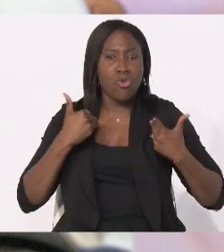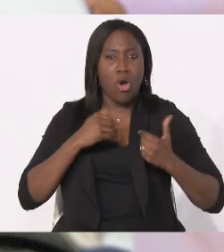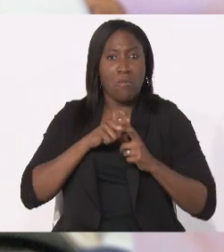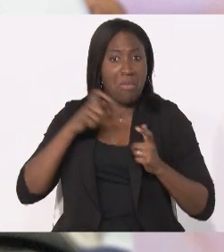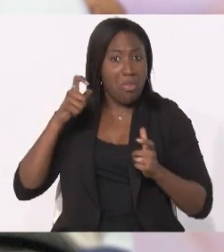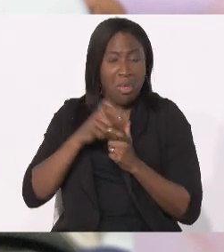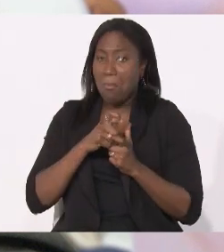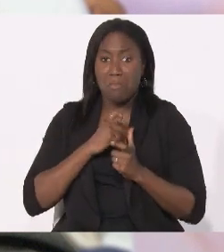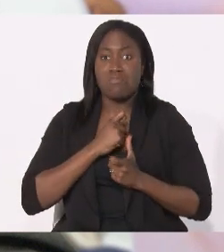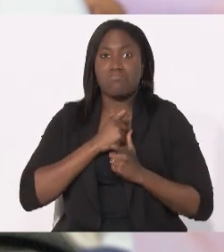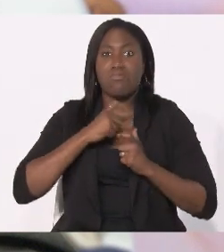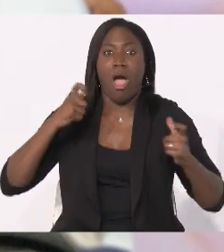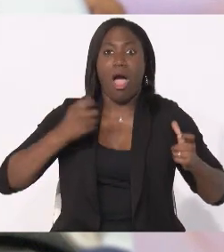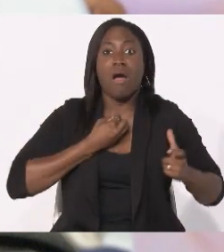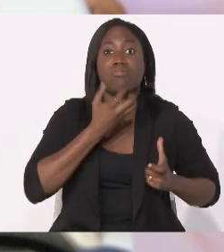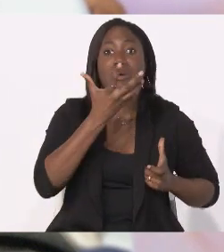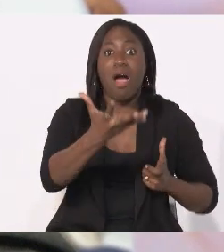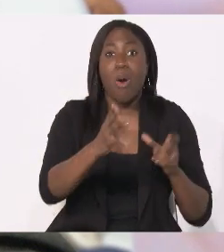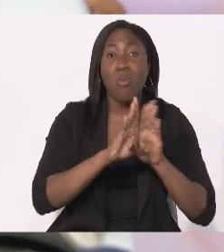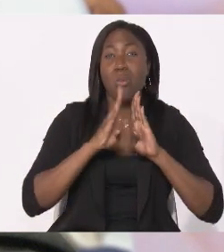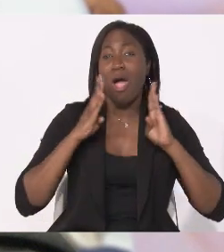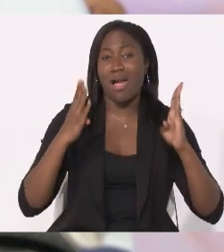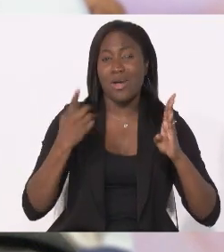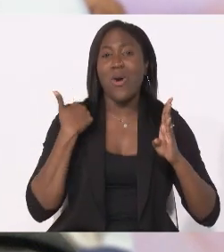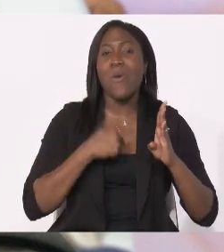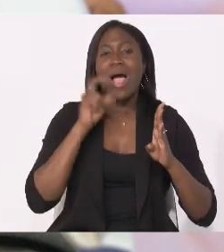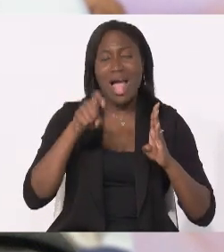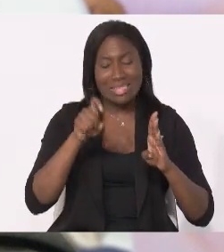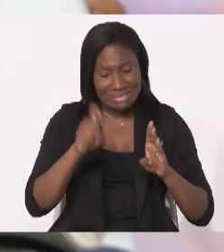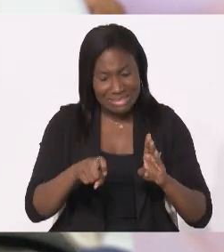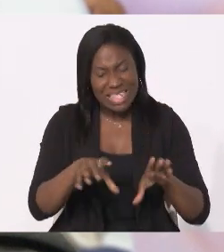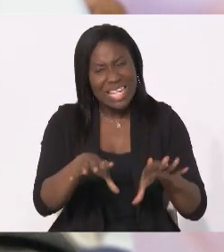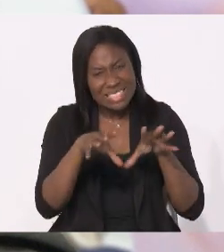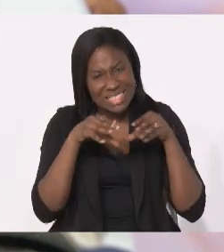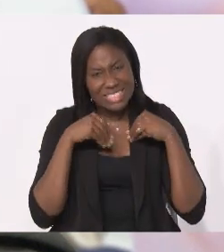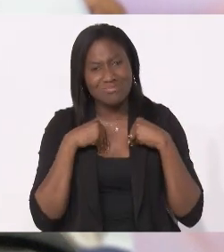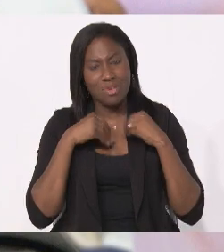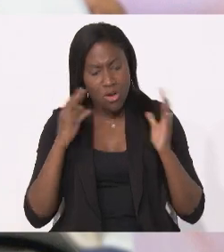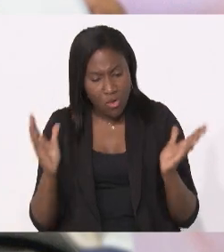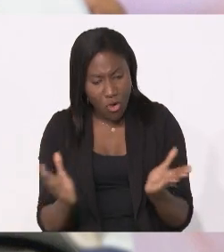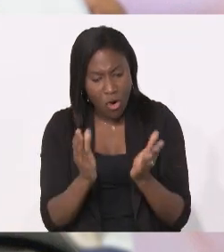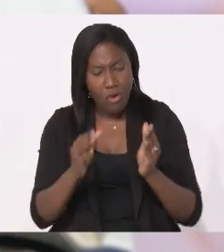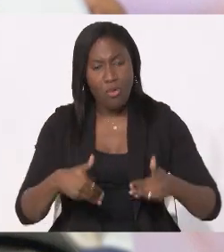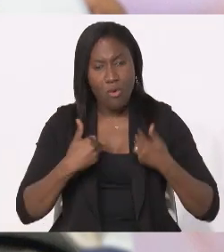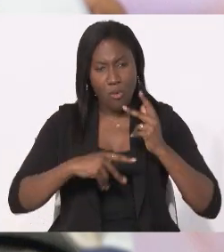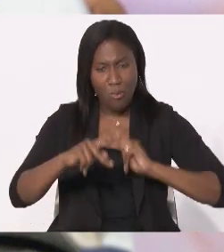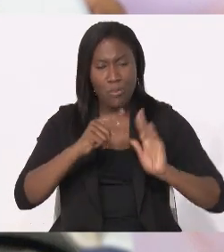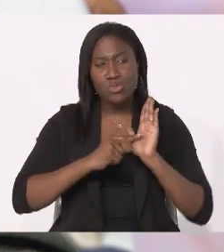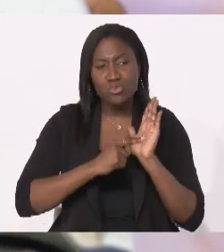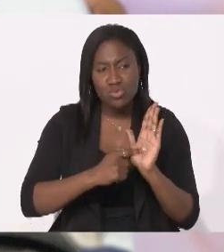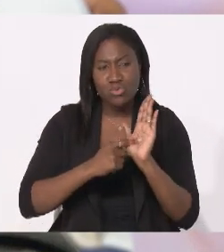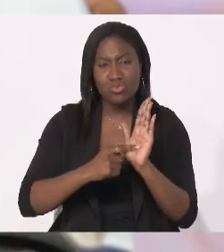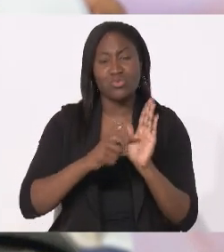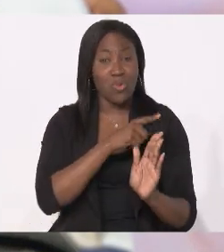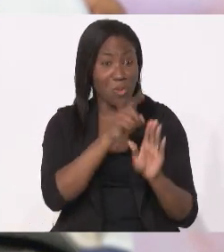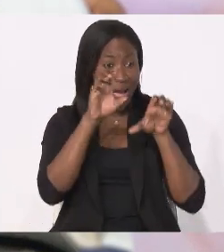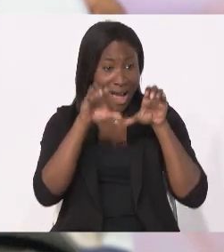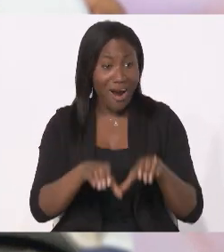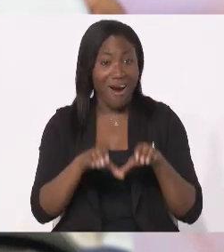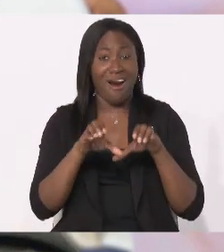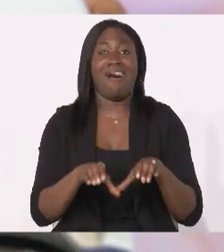if we can accept it, and if we can maybe add and incentivize them to do it, and show them that it can come on this platform.